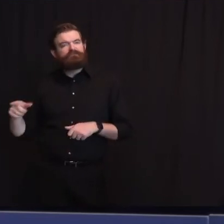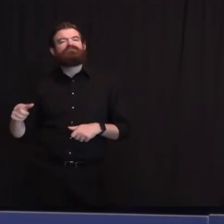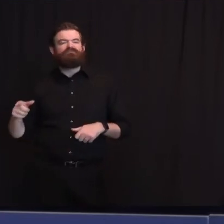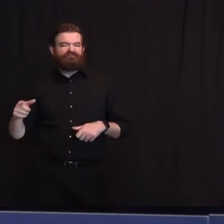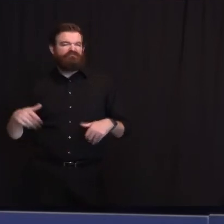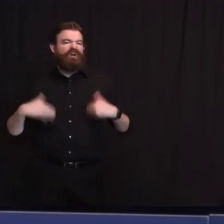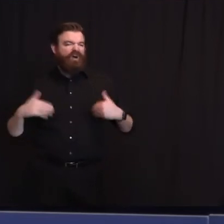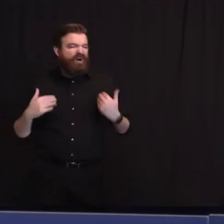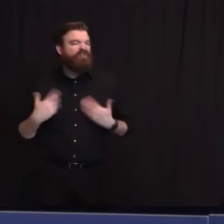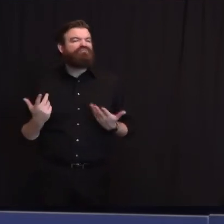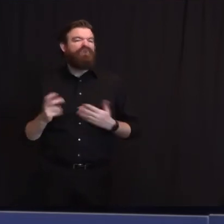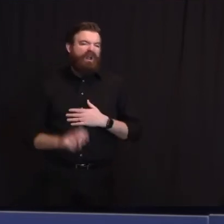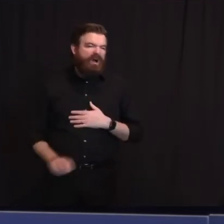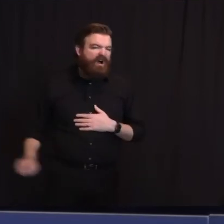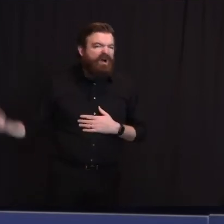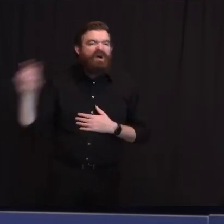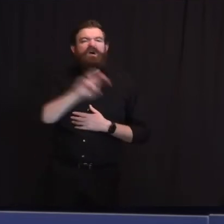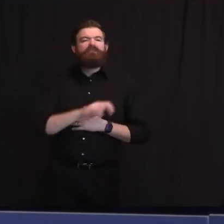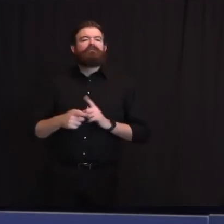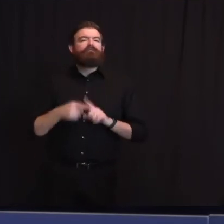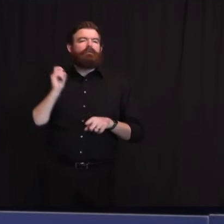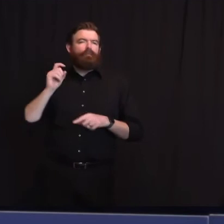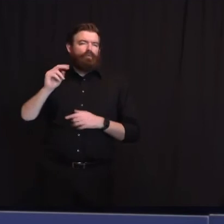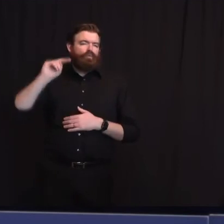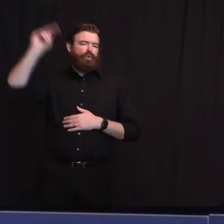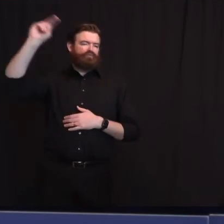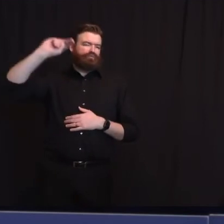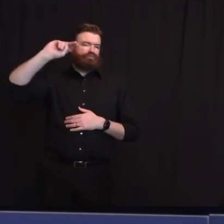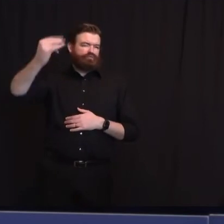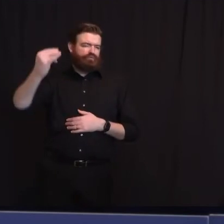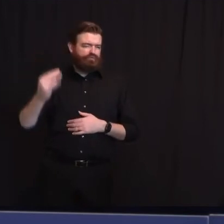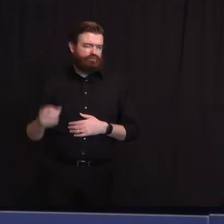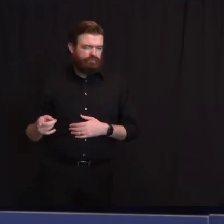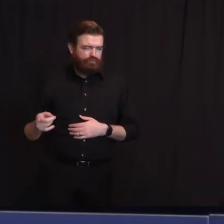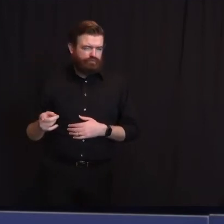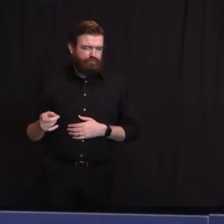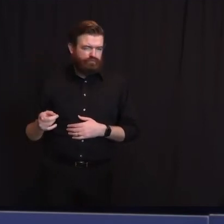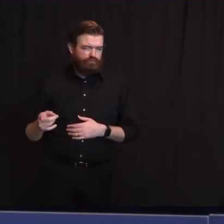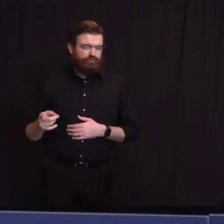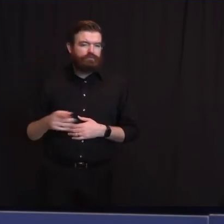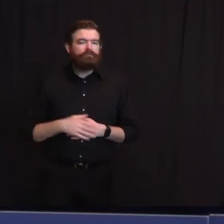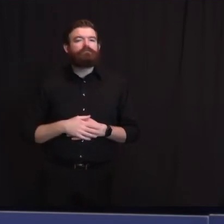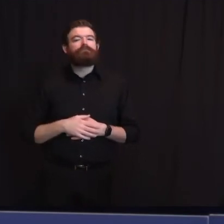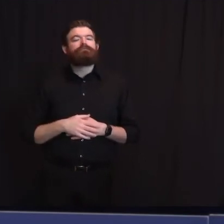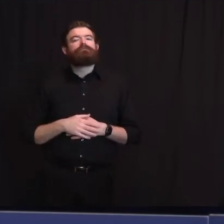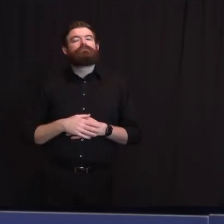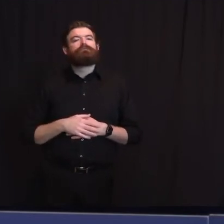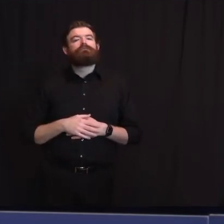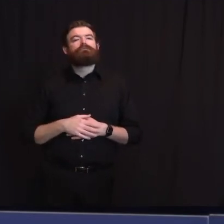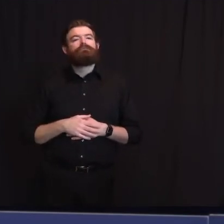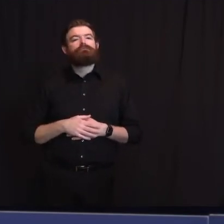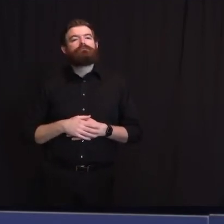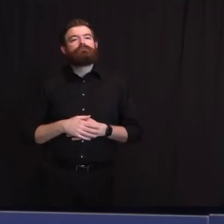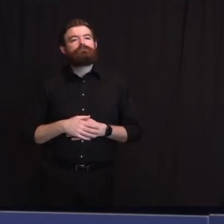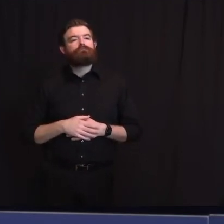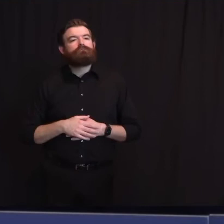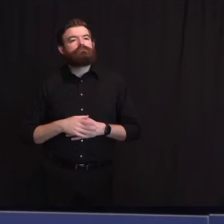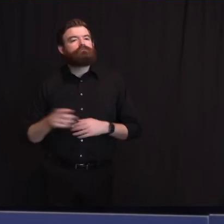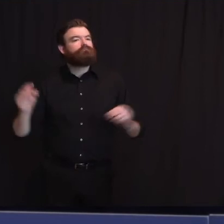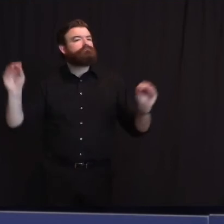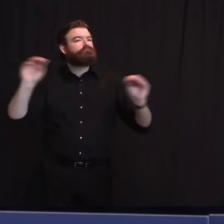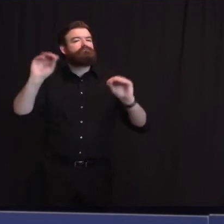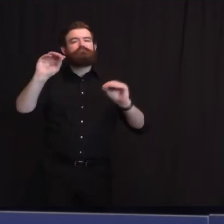Jersey. The child, who was tested on January 11th in New York City, is asymptomatic. The